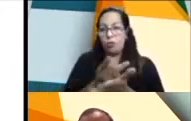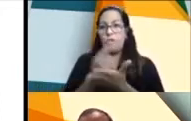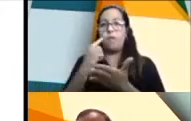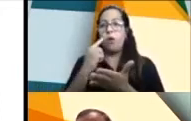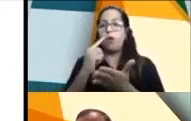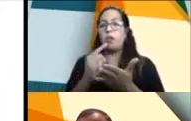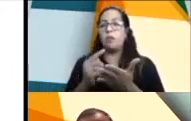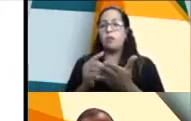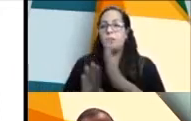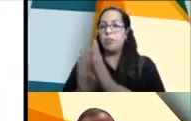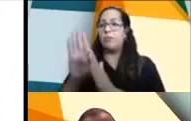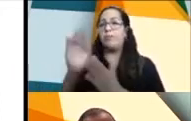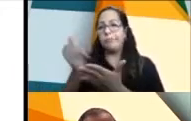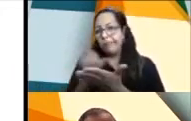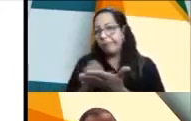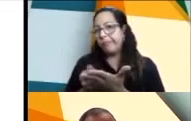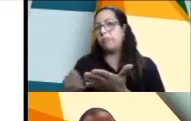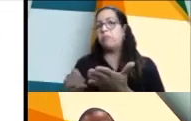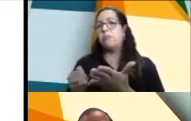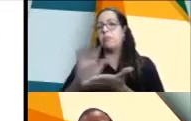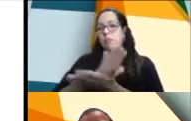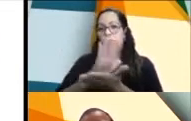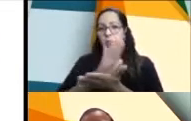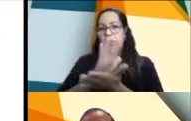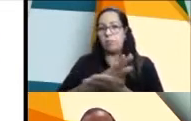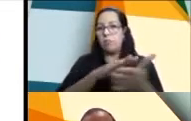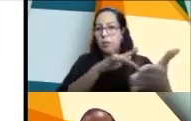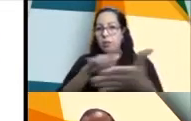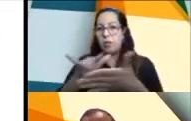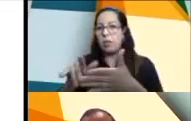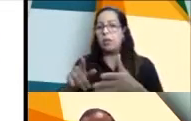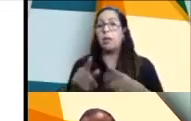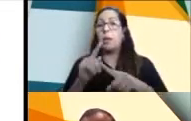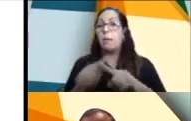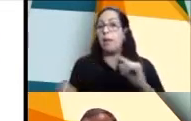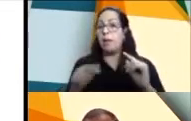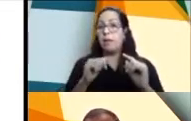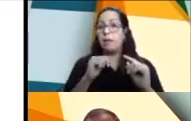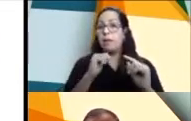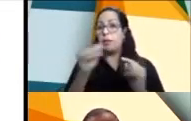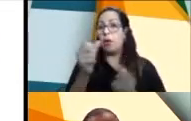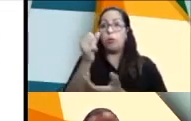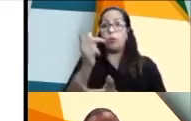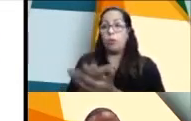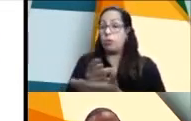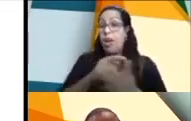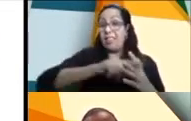of design documents and studies, but they are not going to be authorized at this initial